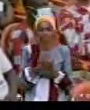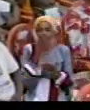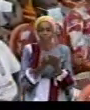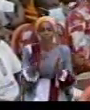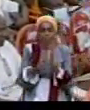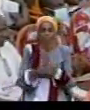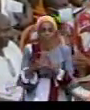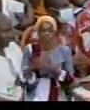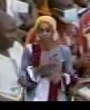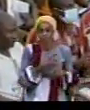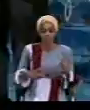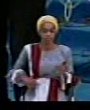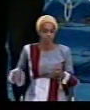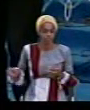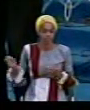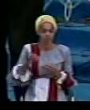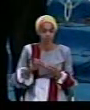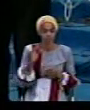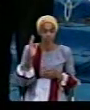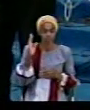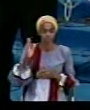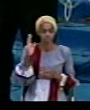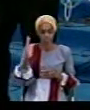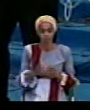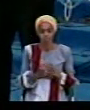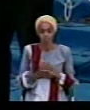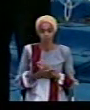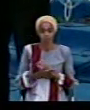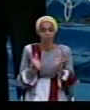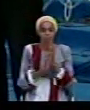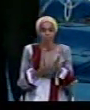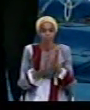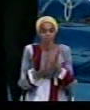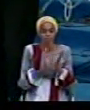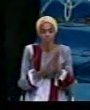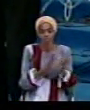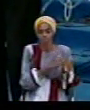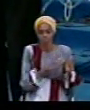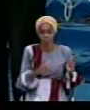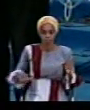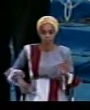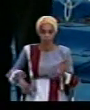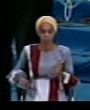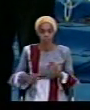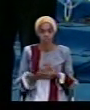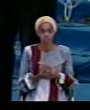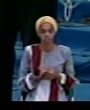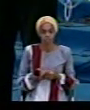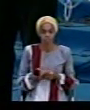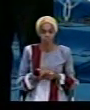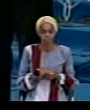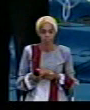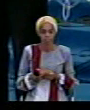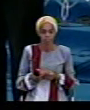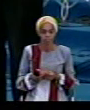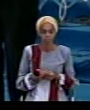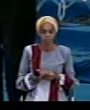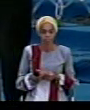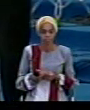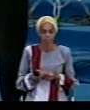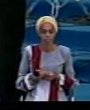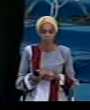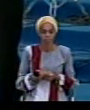now. Praise the Lord. Oruko mi ni arabirin Akinola Esther. Wa lati